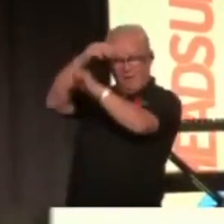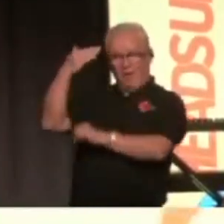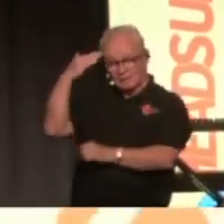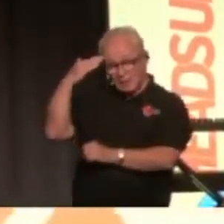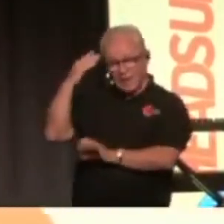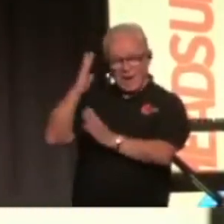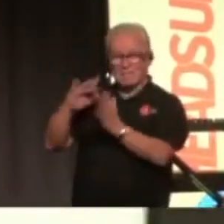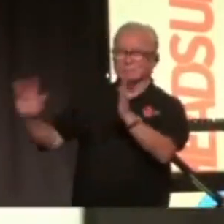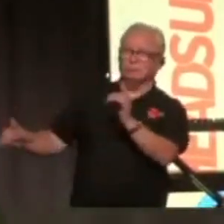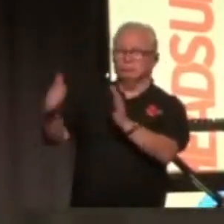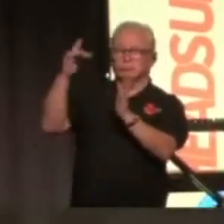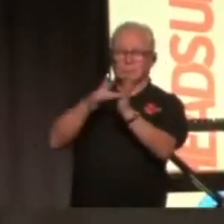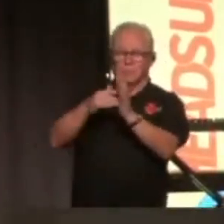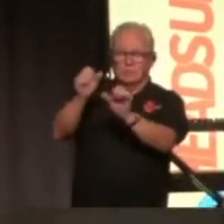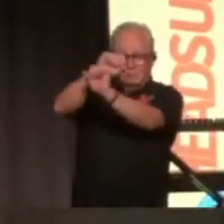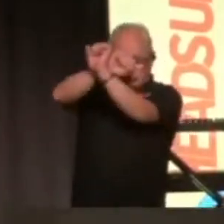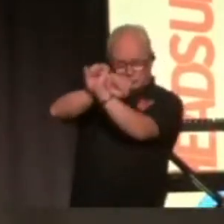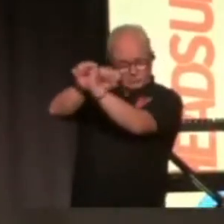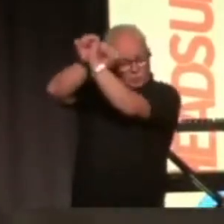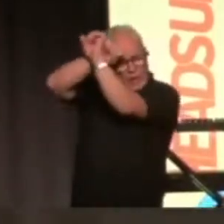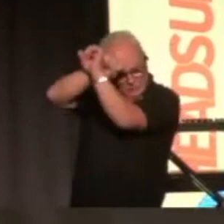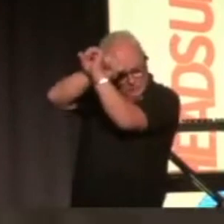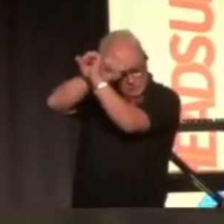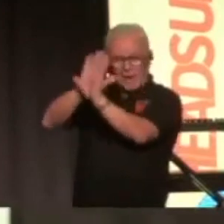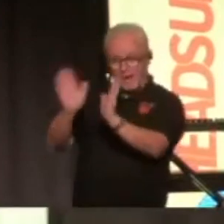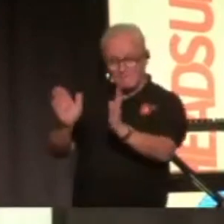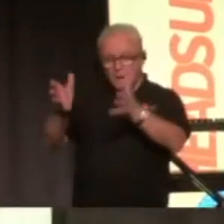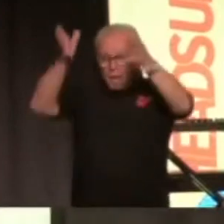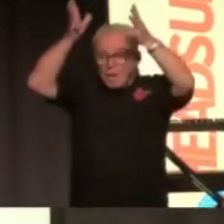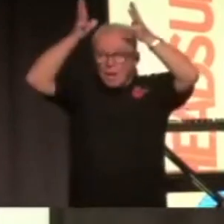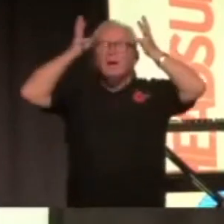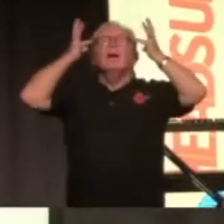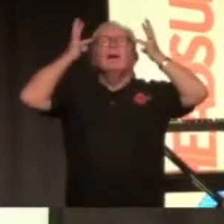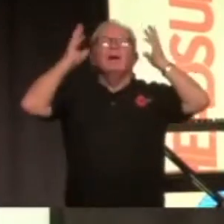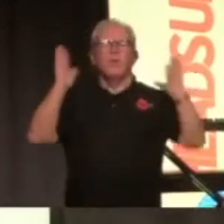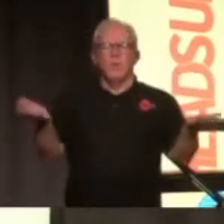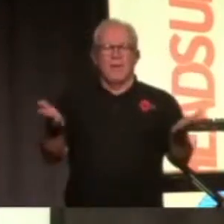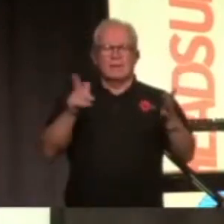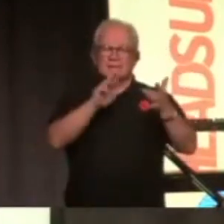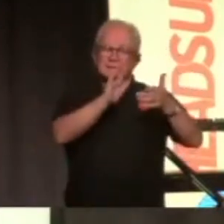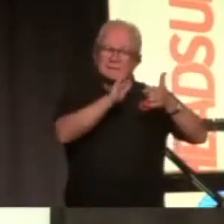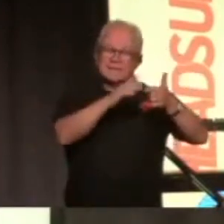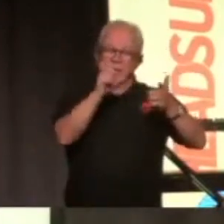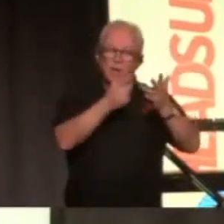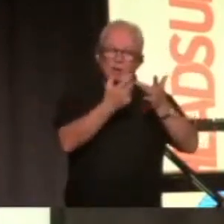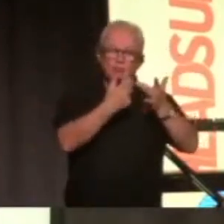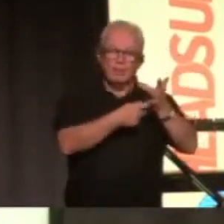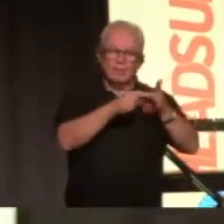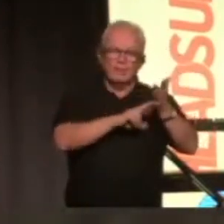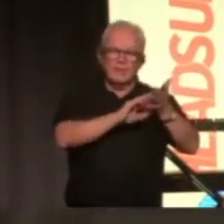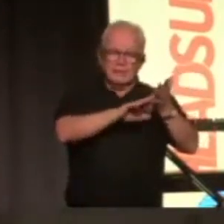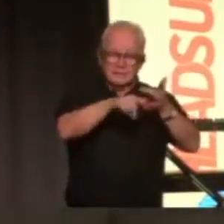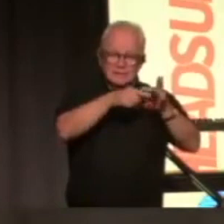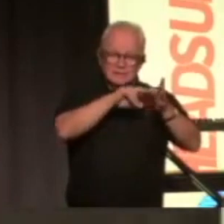How important is it to protect your head? We're going to look at 2 Corinthians 10, verse 4, 5,